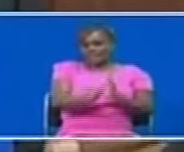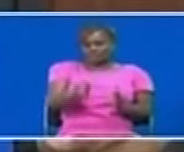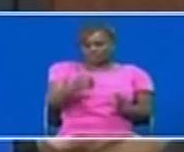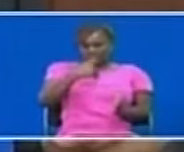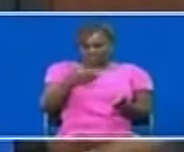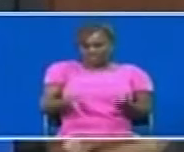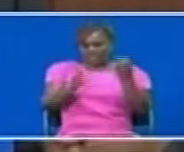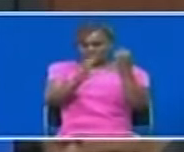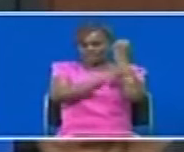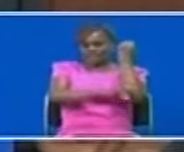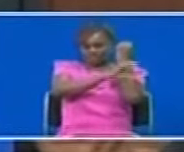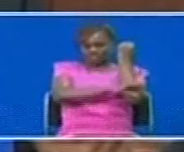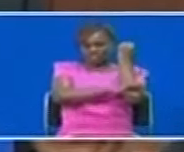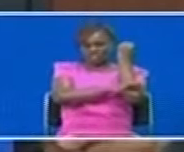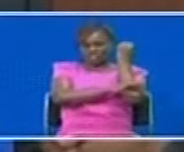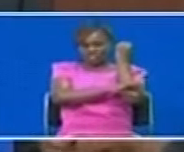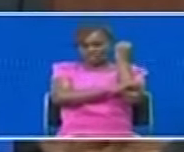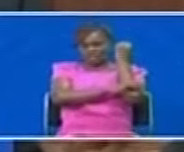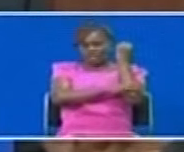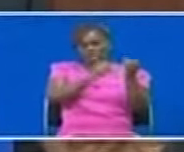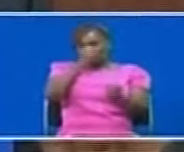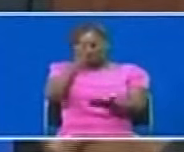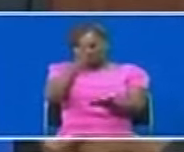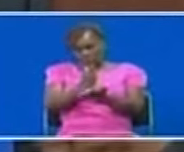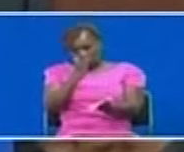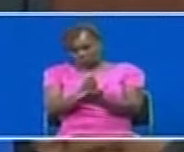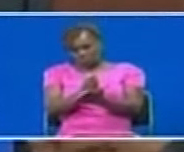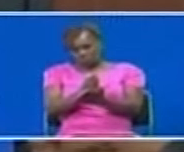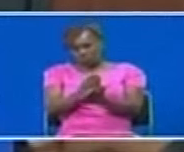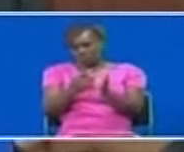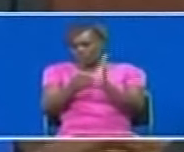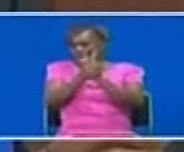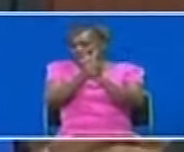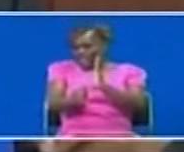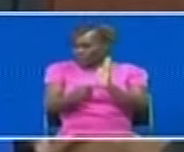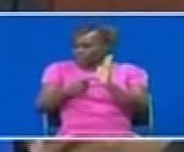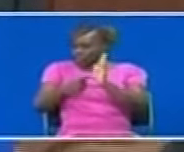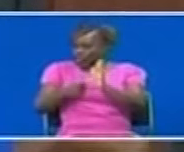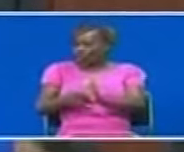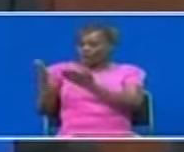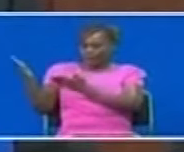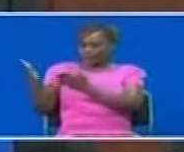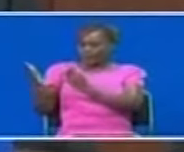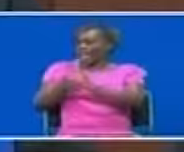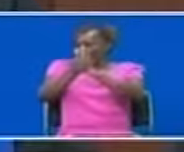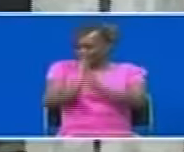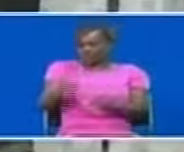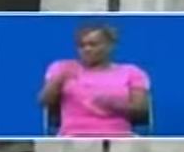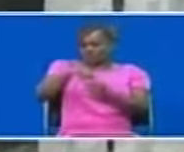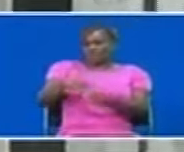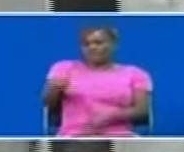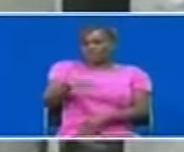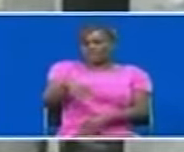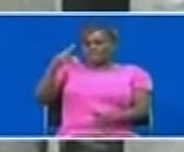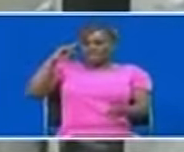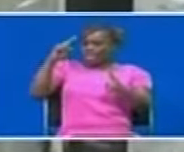country, you can rest assured that the state of excellence that you will see here is excellence within the region. The main